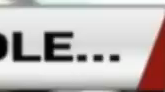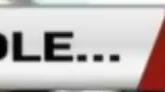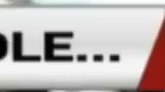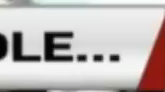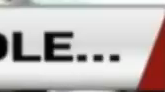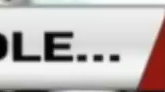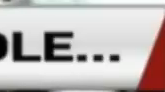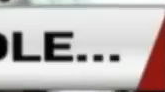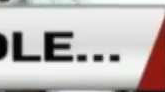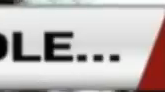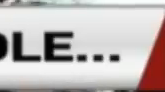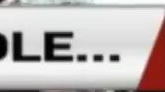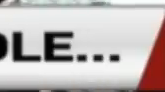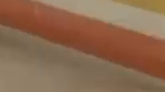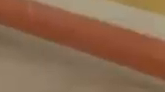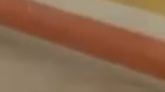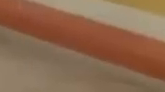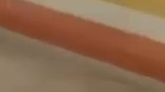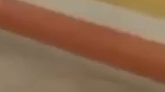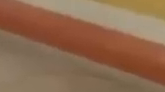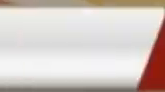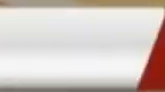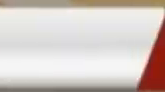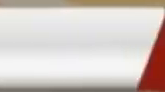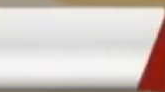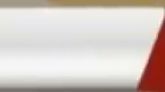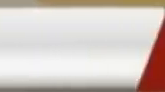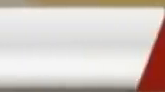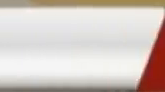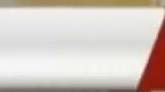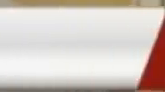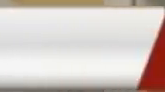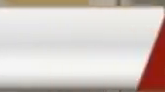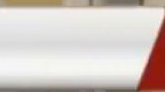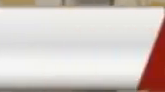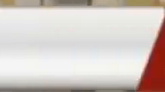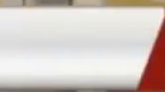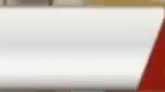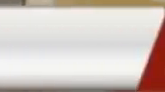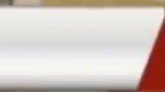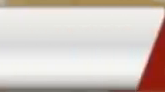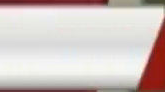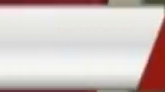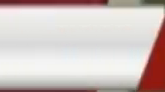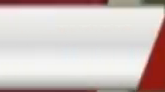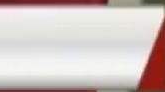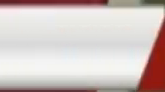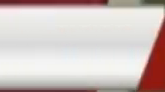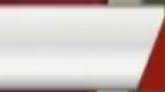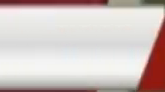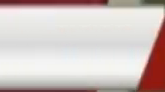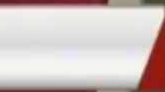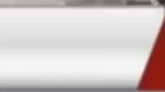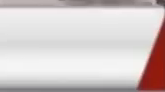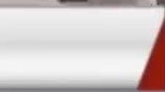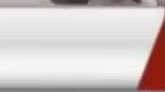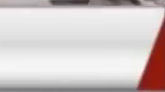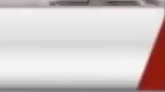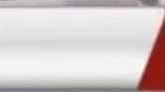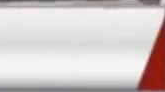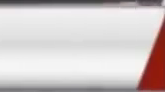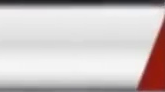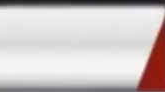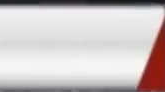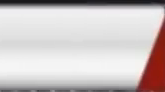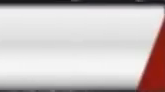derail Treasury's budget plans. Also tonight, the third rail in the SGR mystery. I